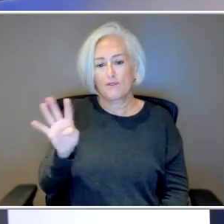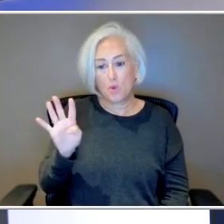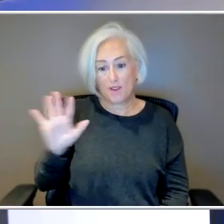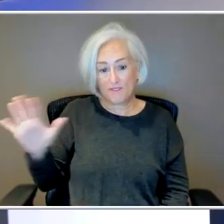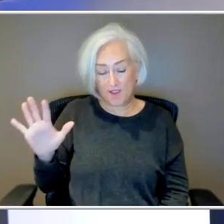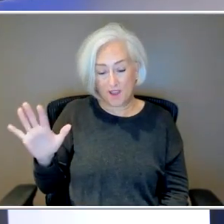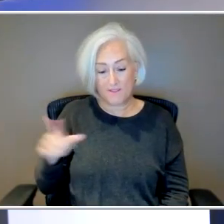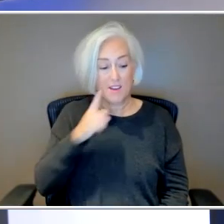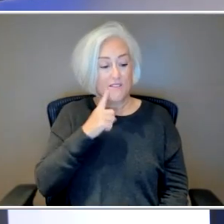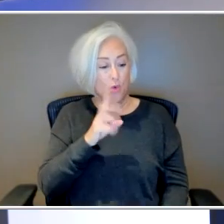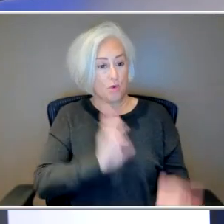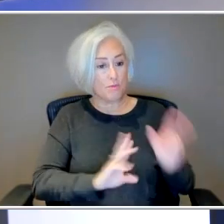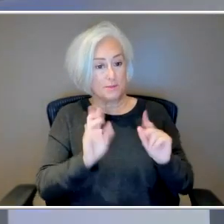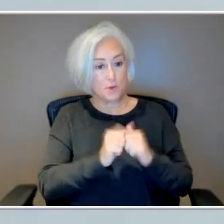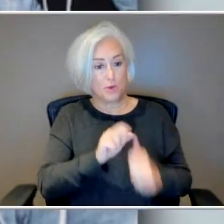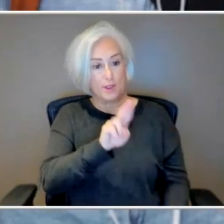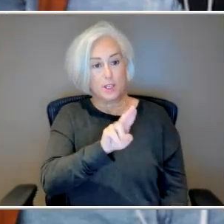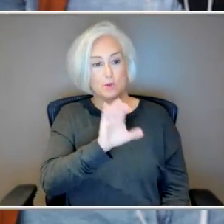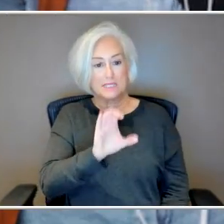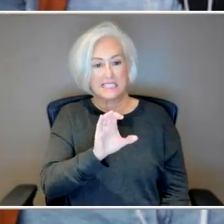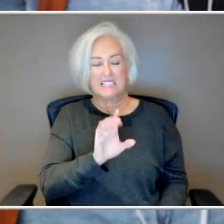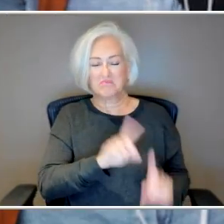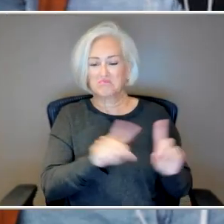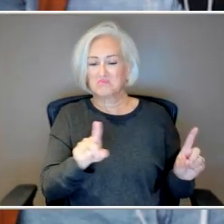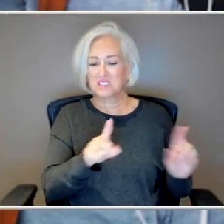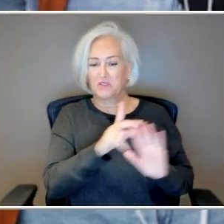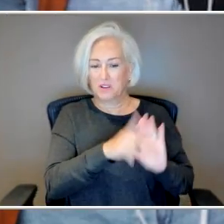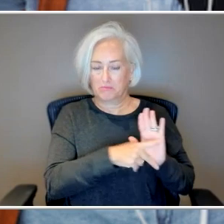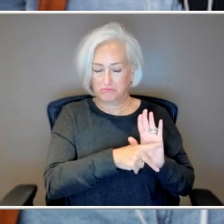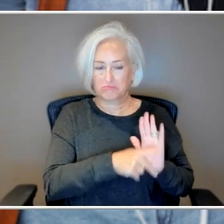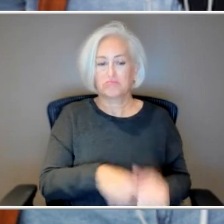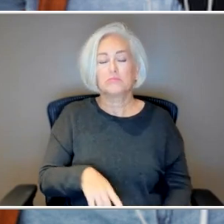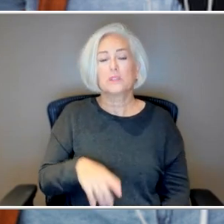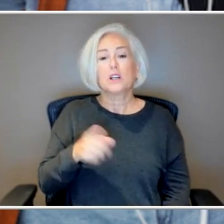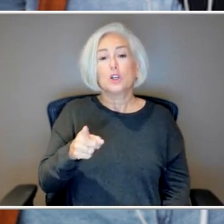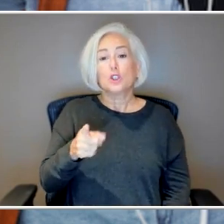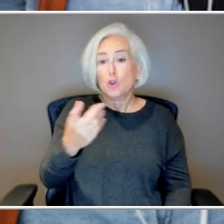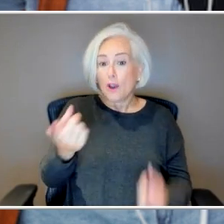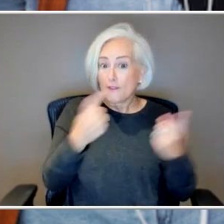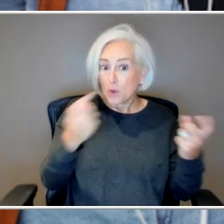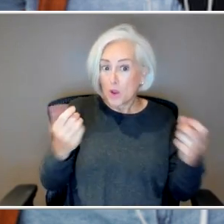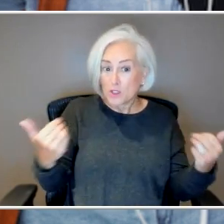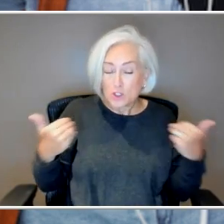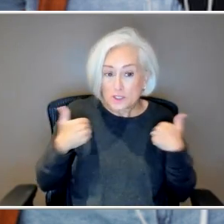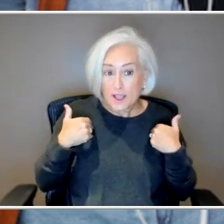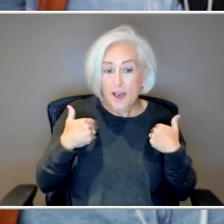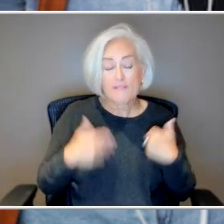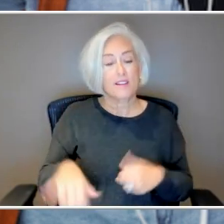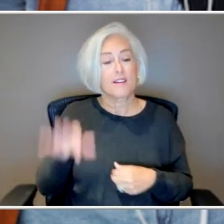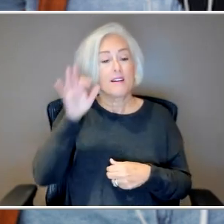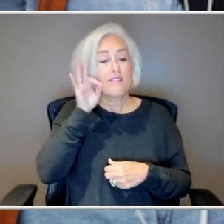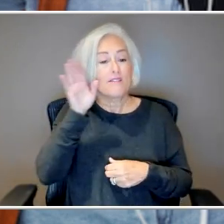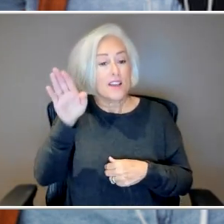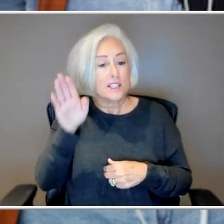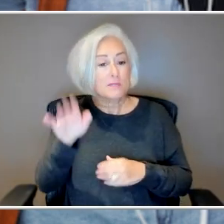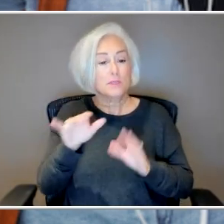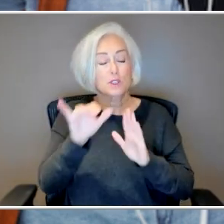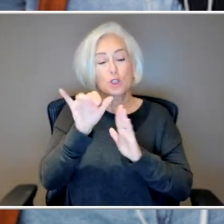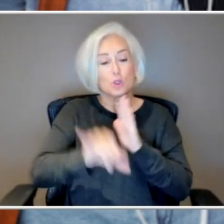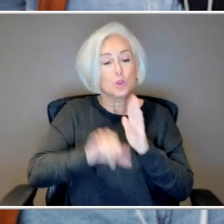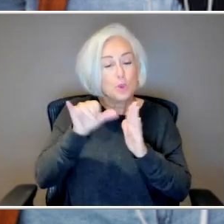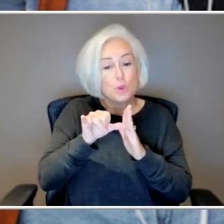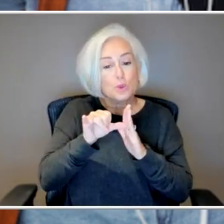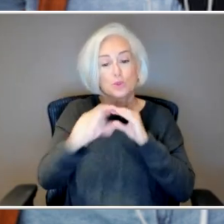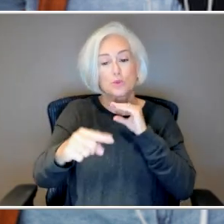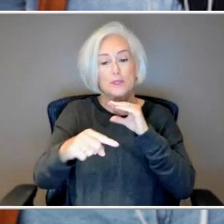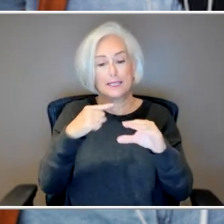right, we have more questions. If you are watching live, be sure to ask your questions. Use the chat on YouTube or Facebook. You can email the Medical News Network. That information